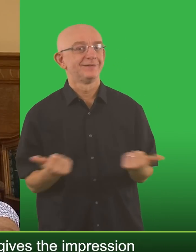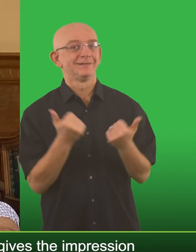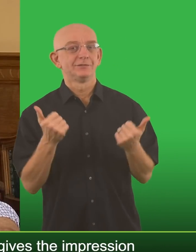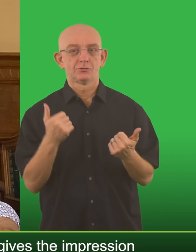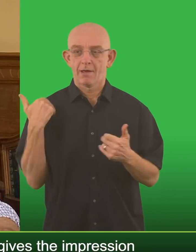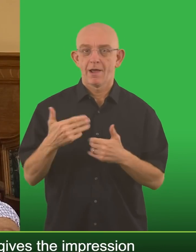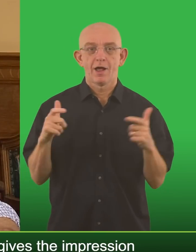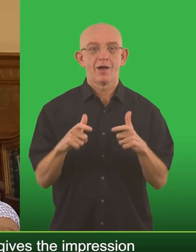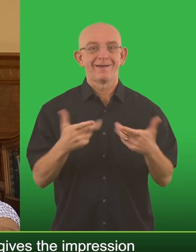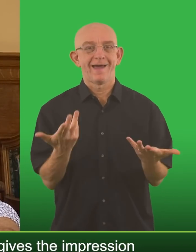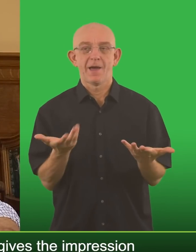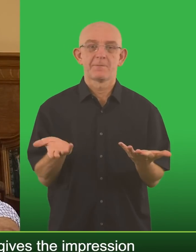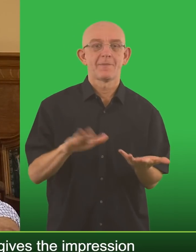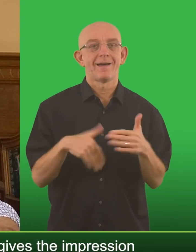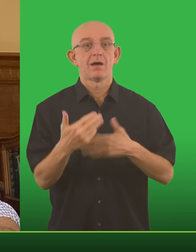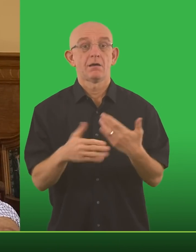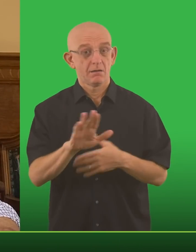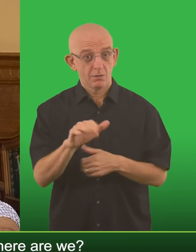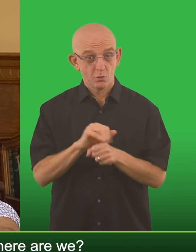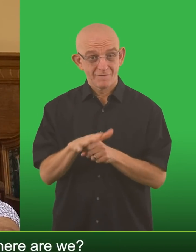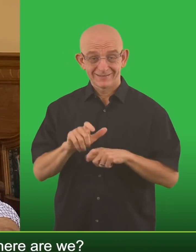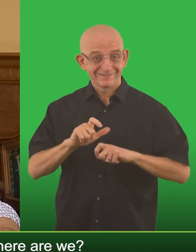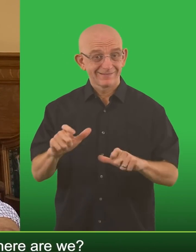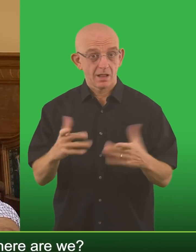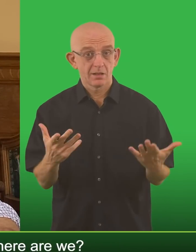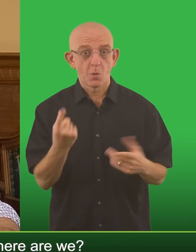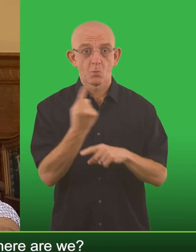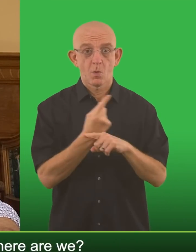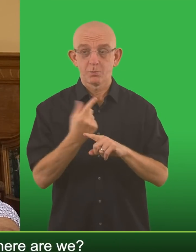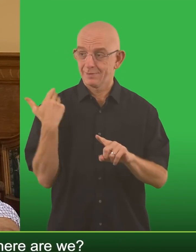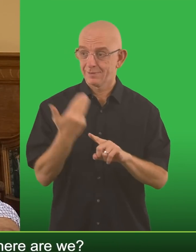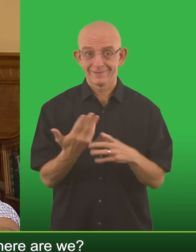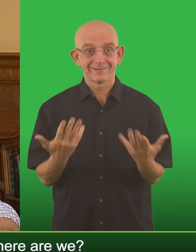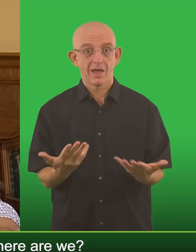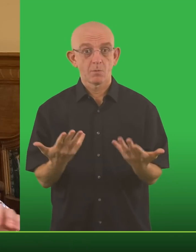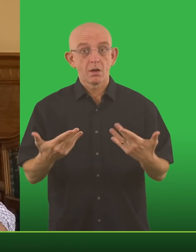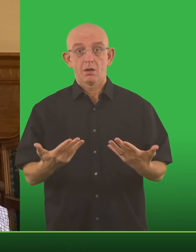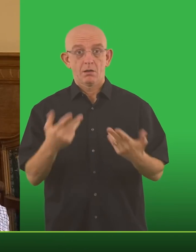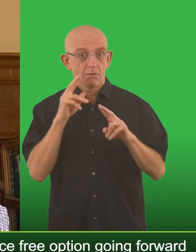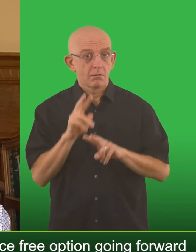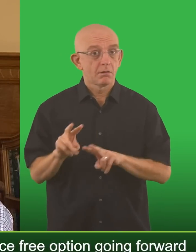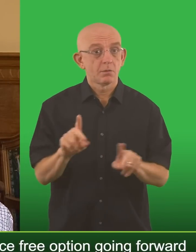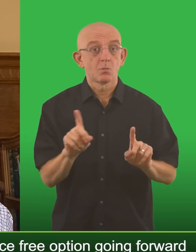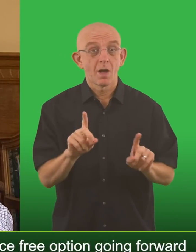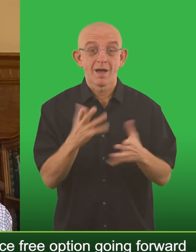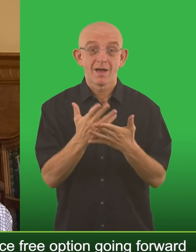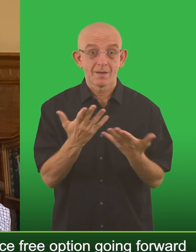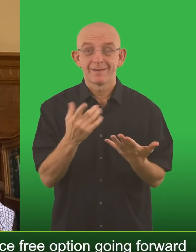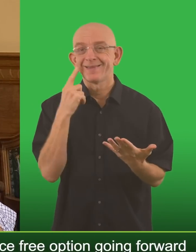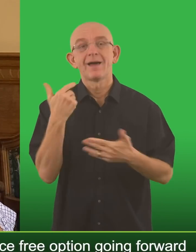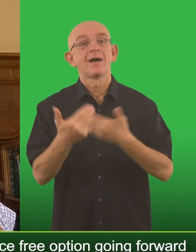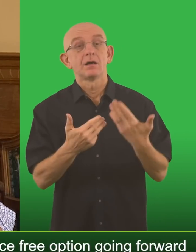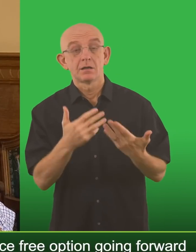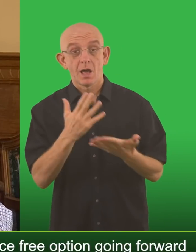all over. The roadmap ended, COVID didn't. So we're a week on from that. Where are we? Whatever happens, there's